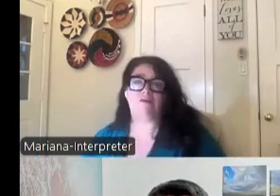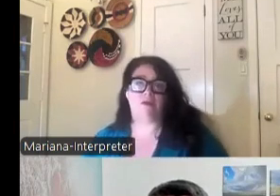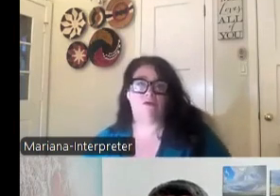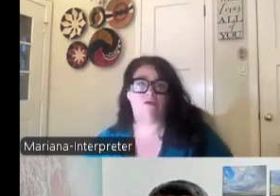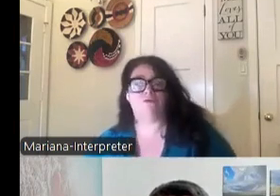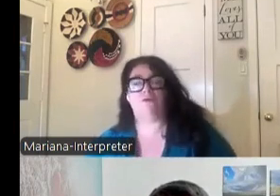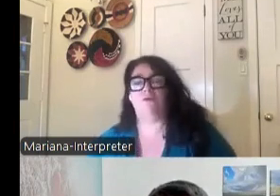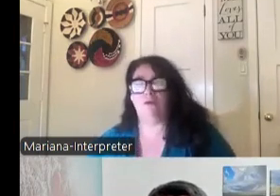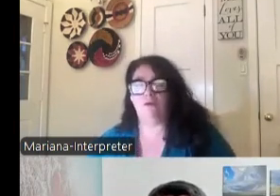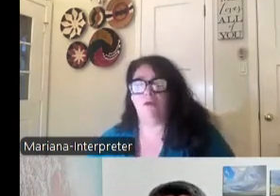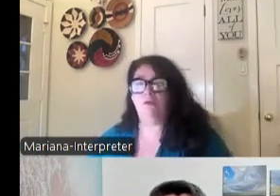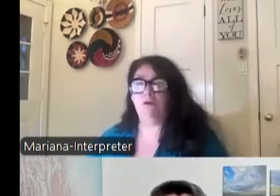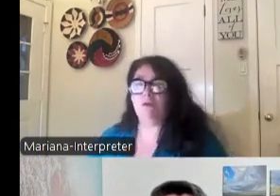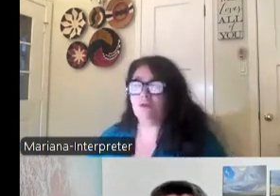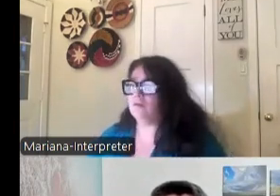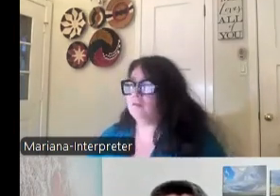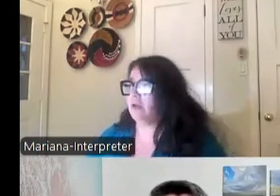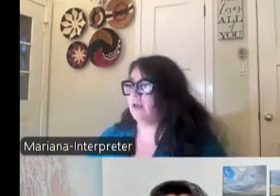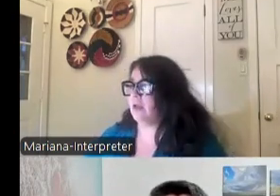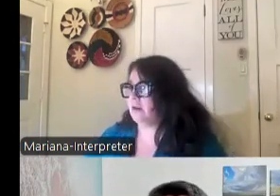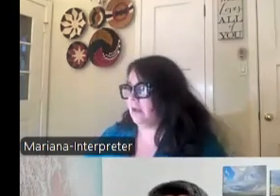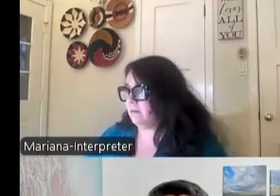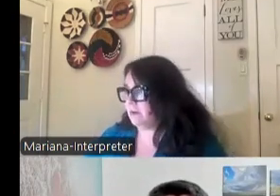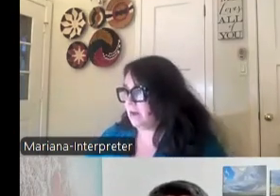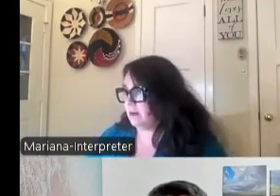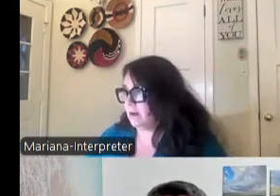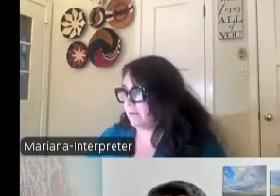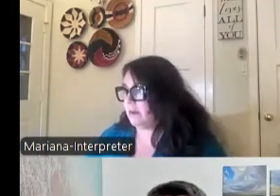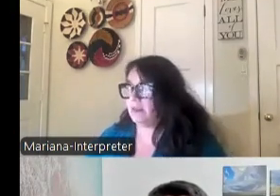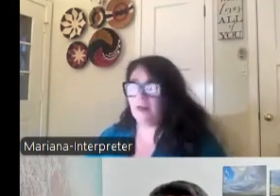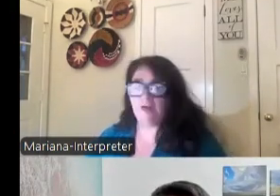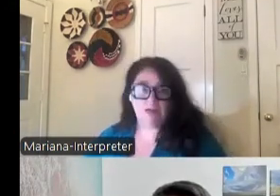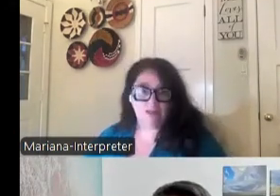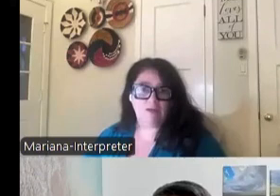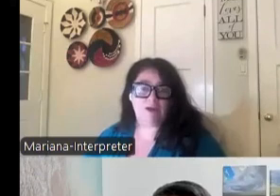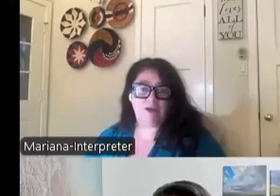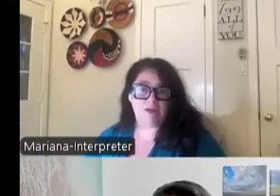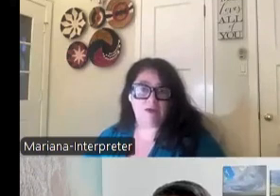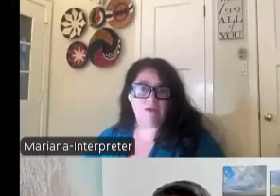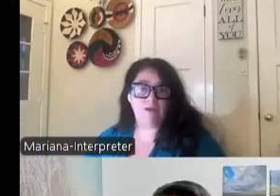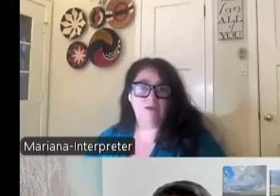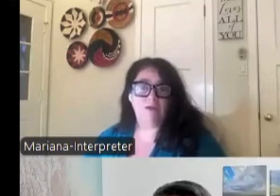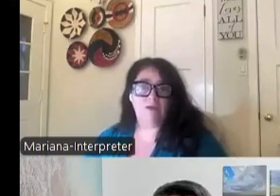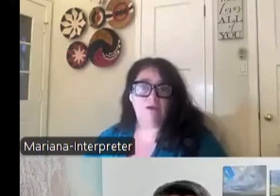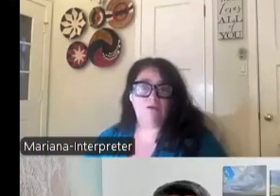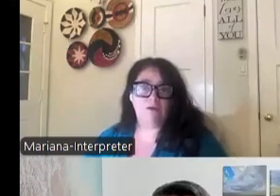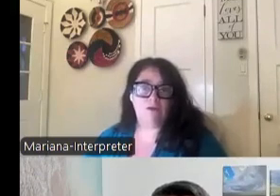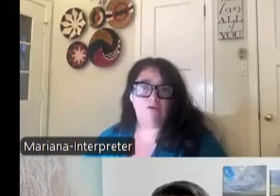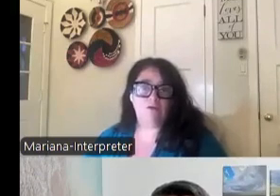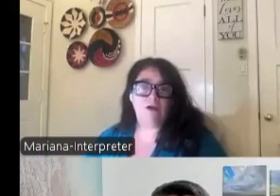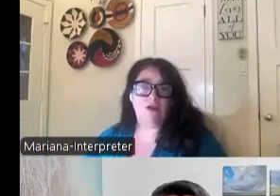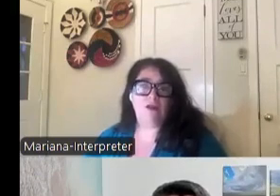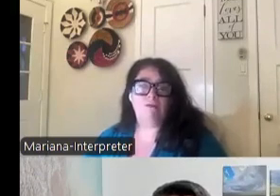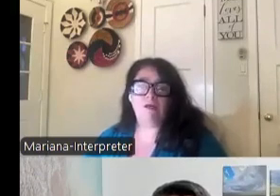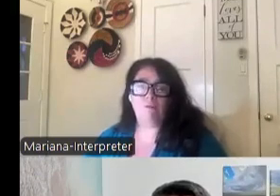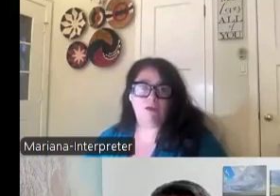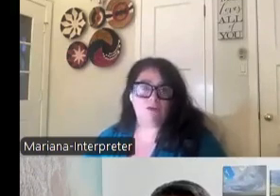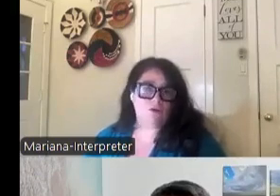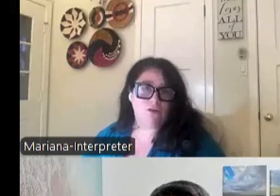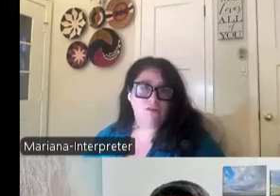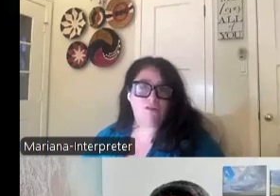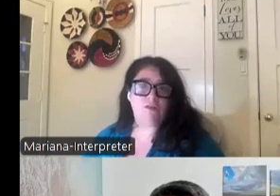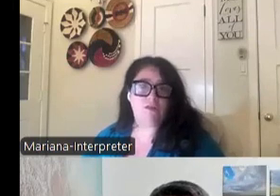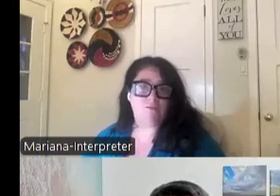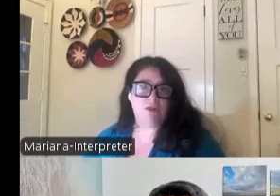stair step upward. We've really seen an elevated plateau in temperatures since about the year 2012